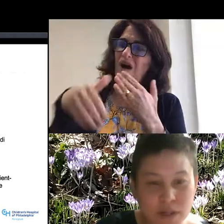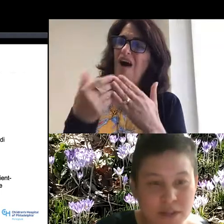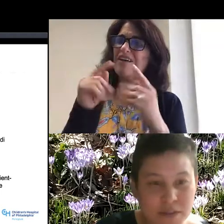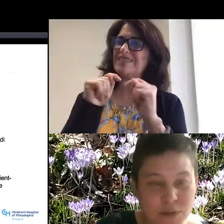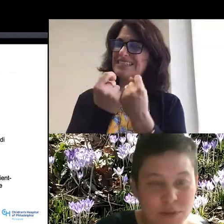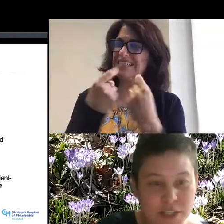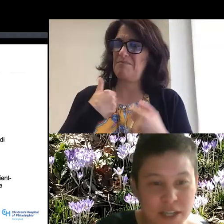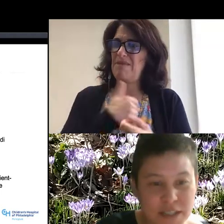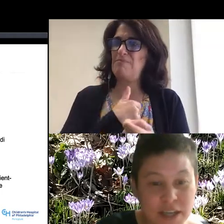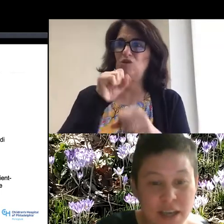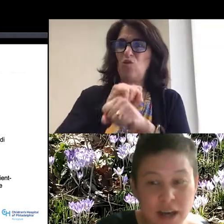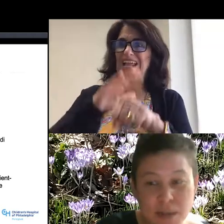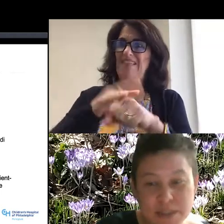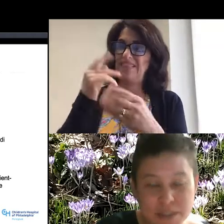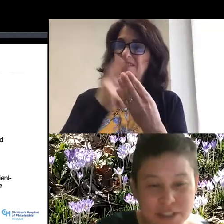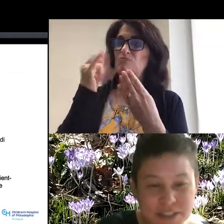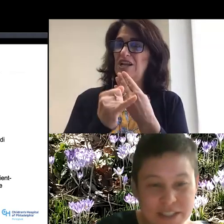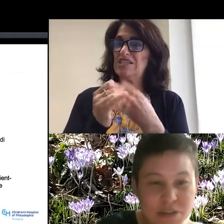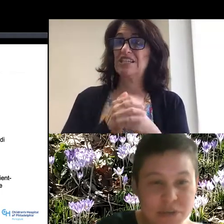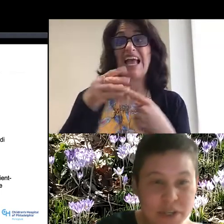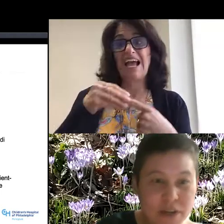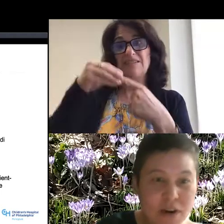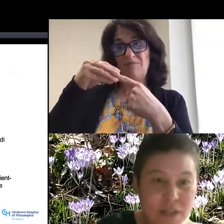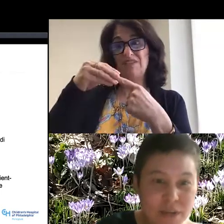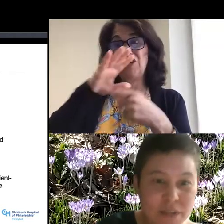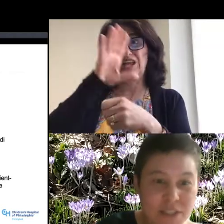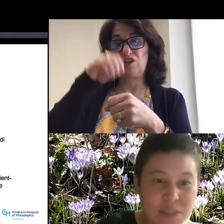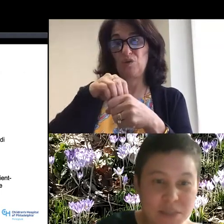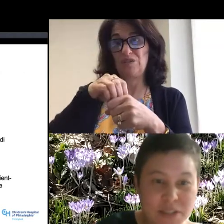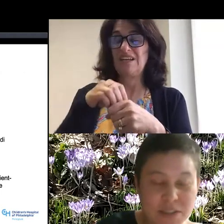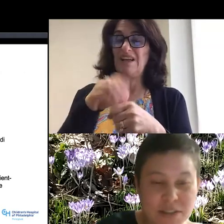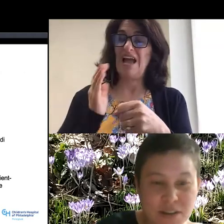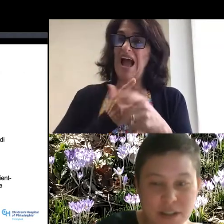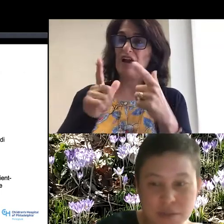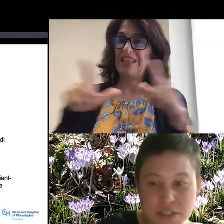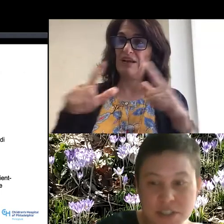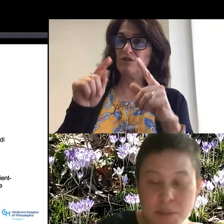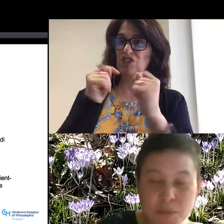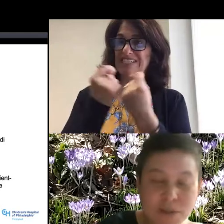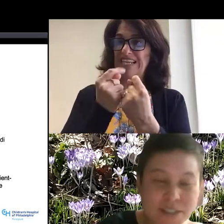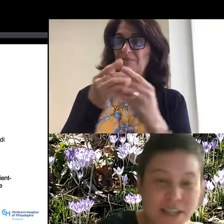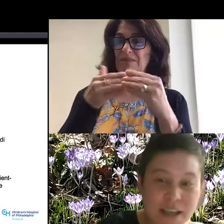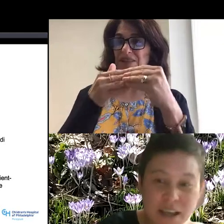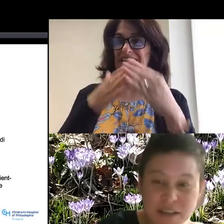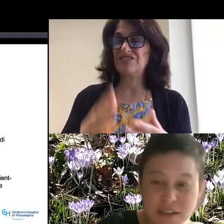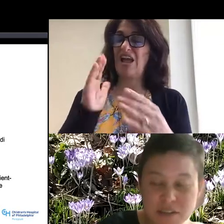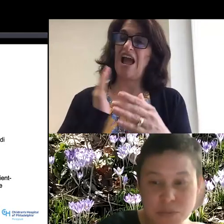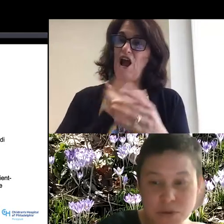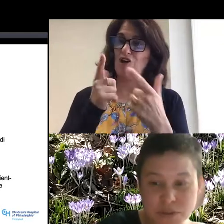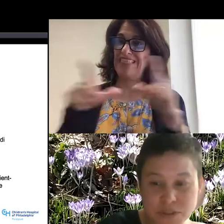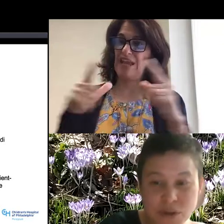have worked on this project, especially including our language team leaders, our language team members, and